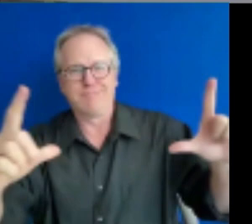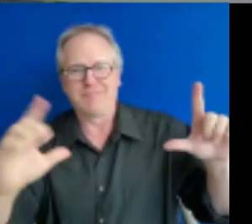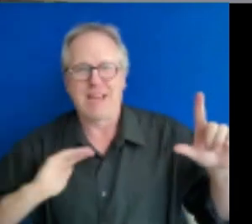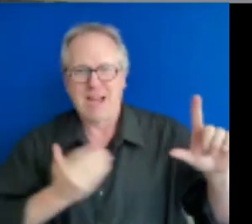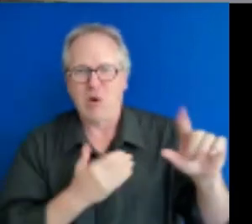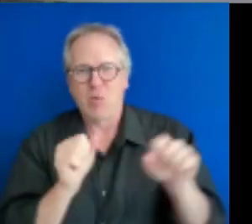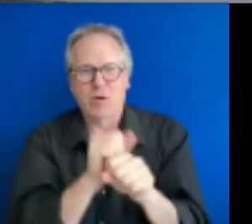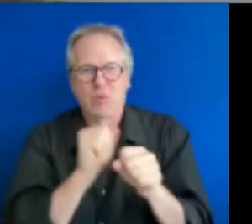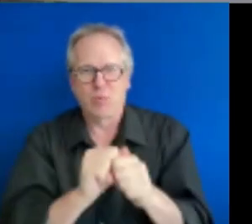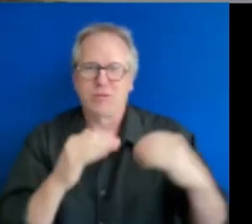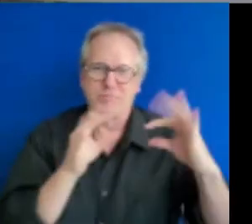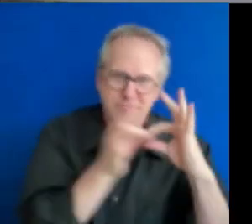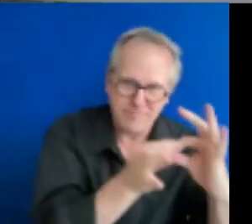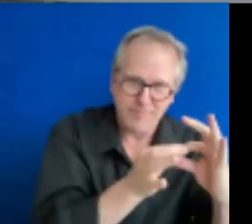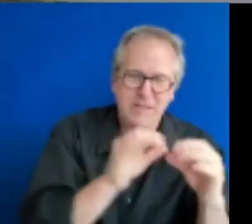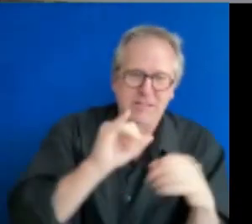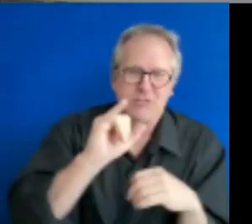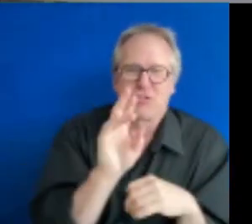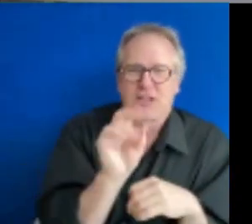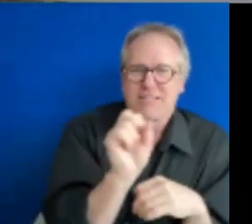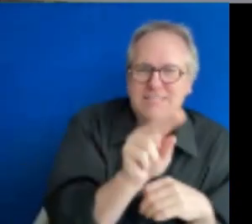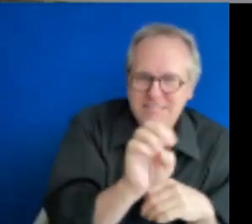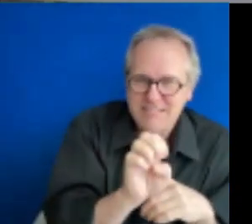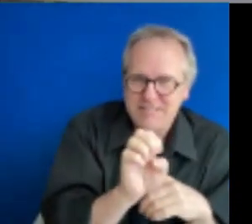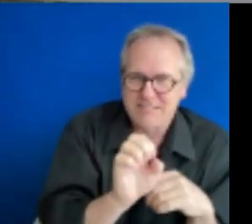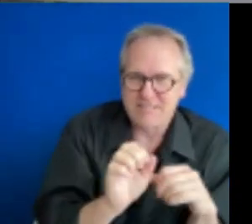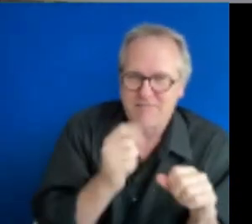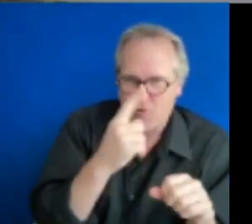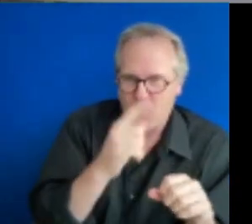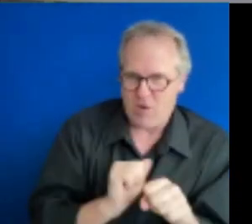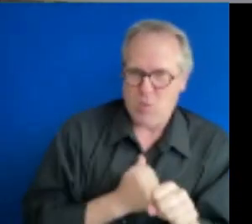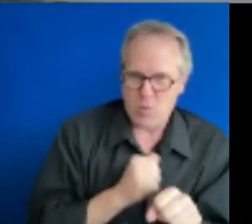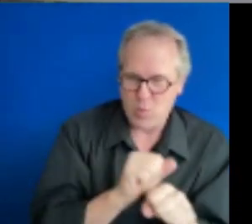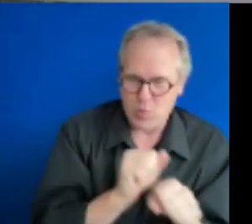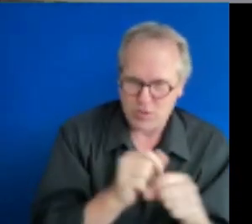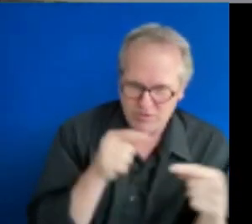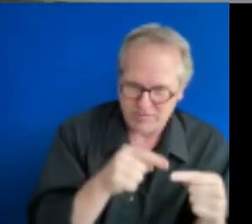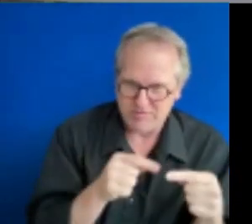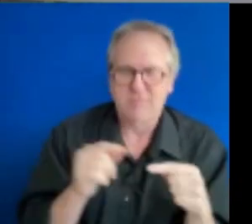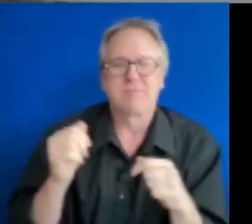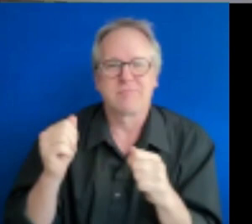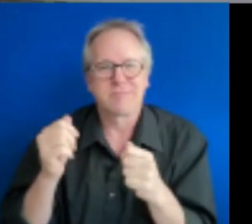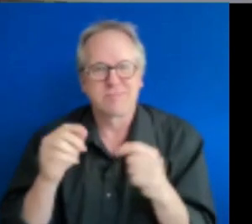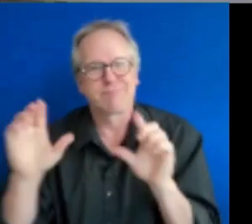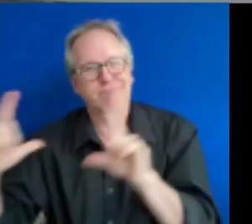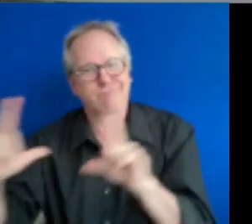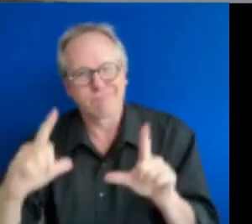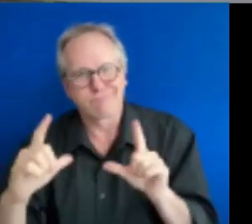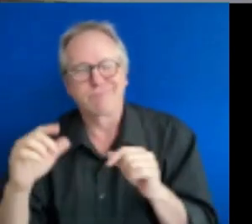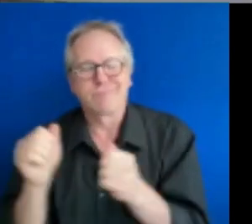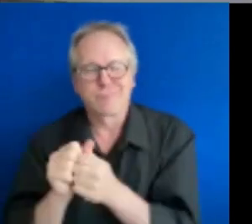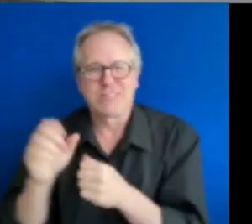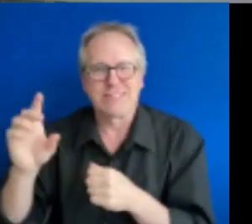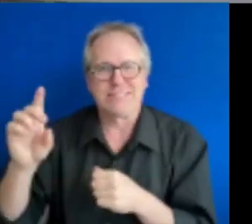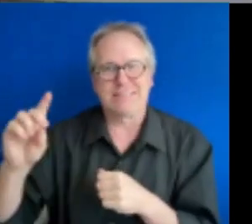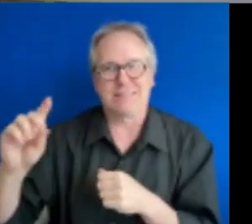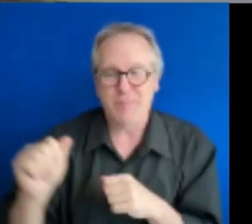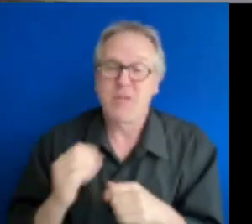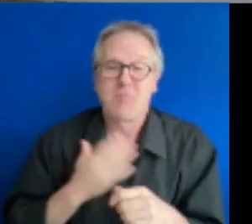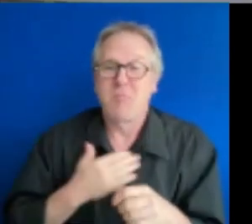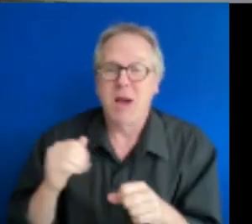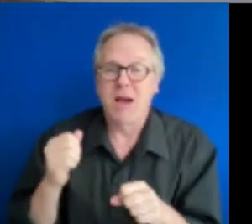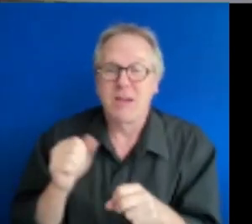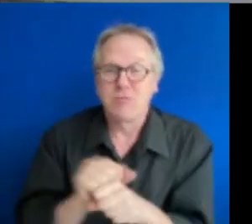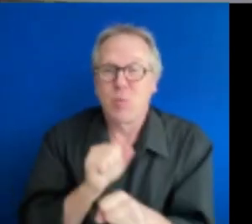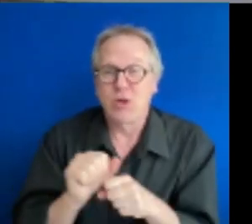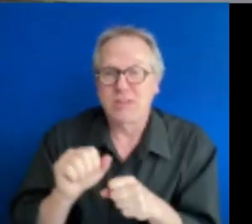of justice that we do as an association. And so my job is a very, very brief 9 hours a week,